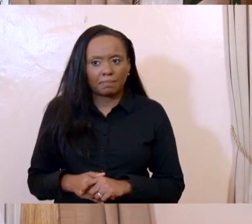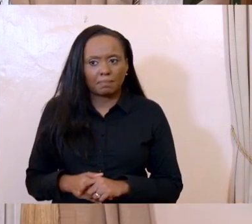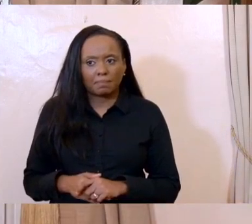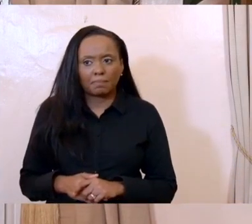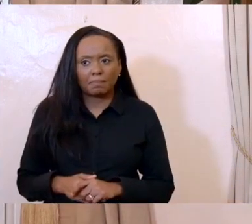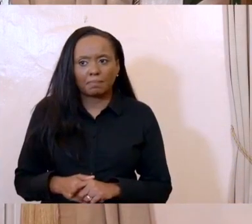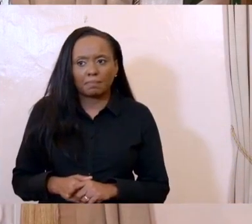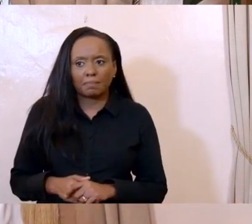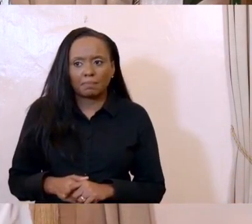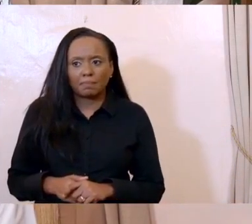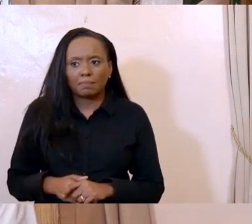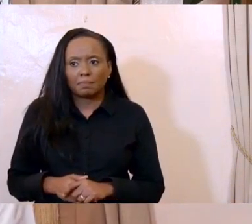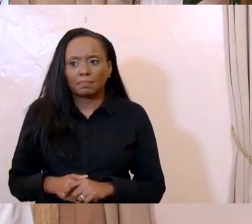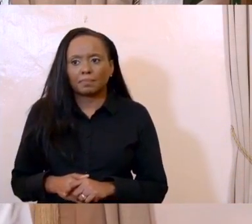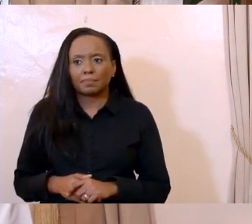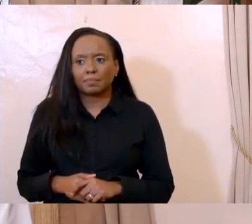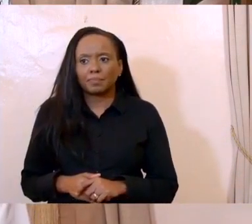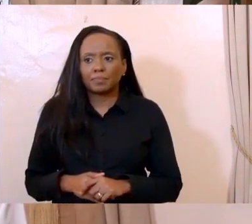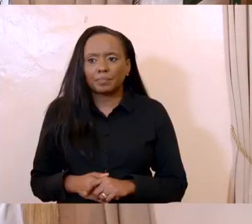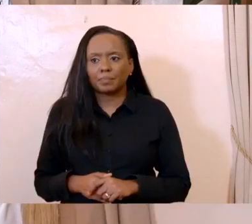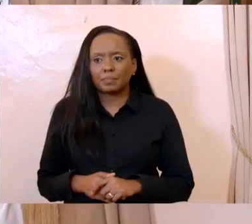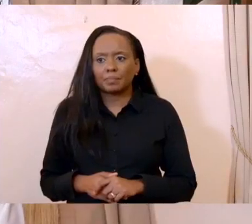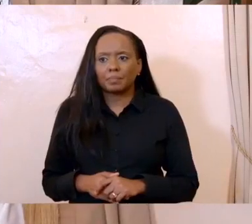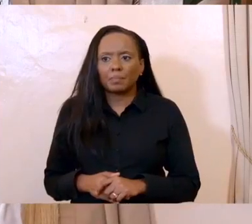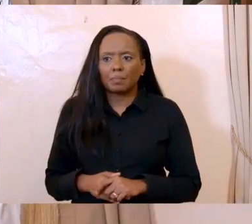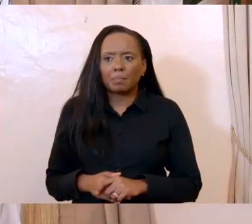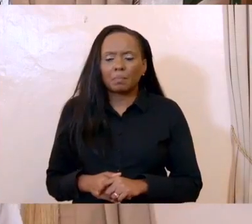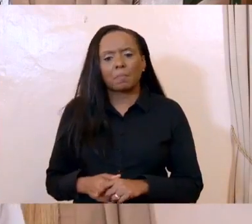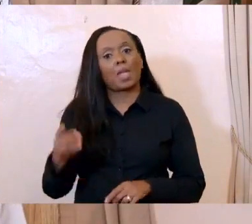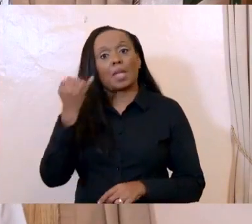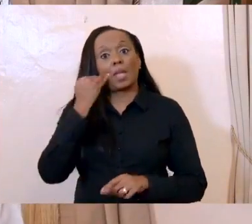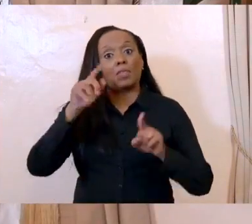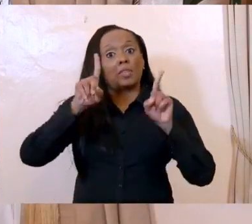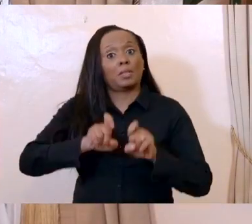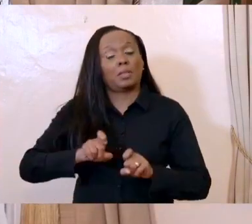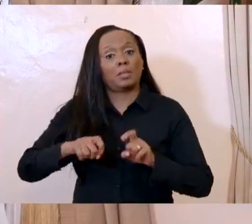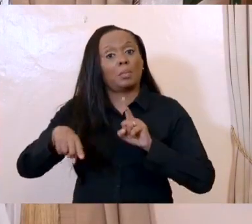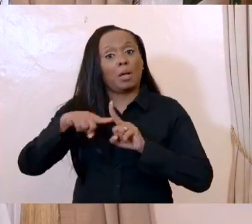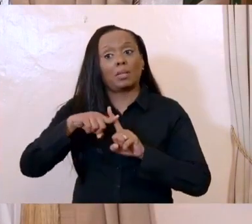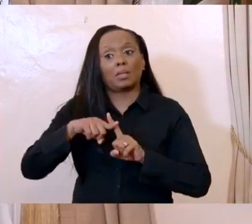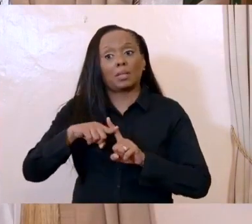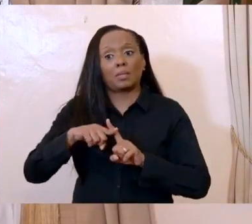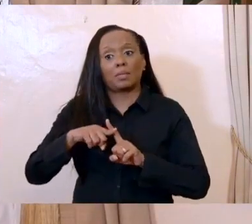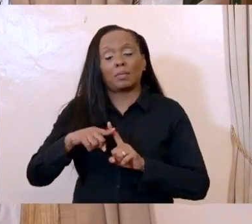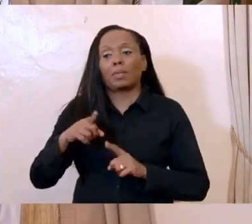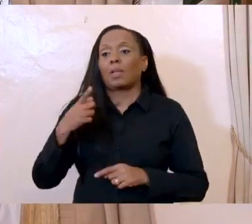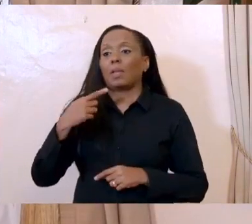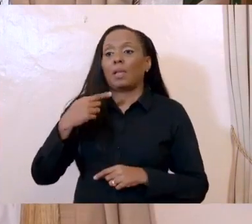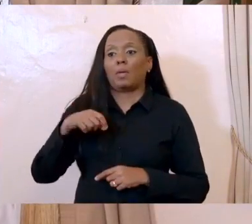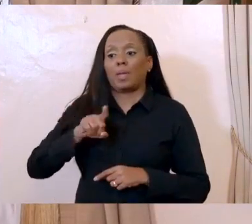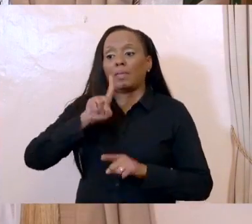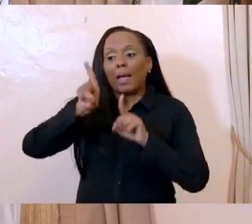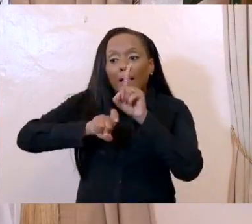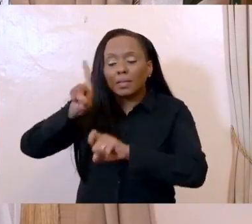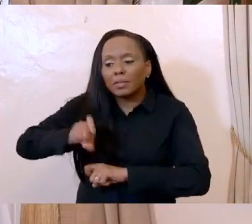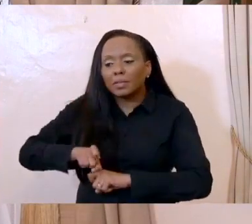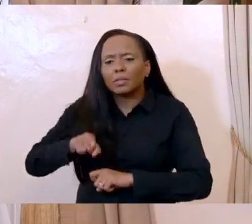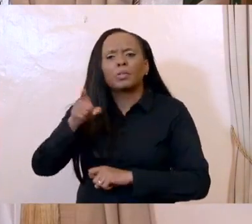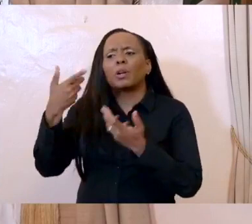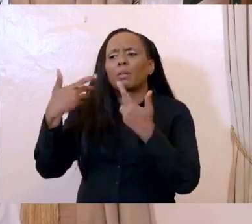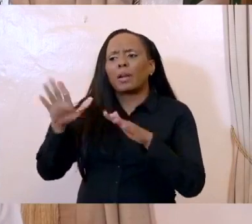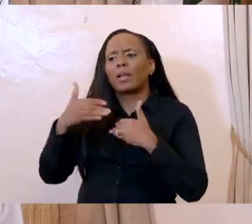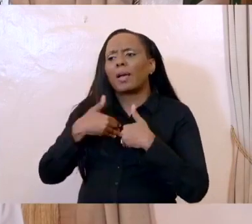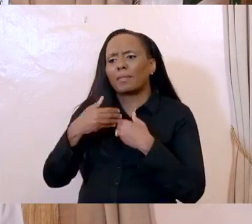Right, so later on, if you do test positive and we then have to start asking you questions, you have some of that already to